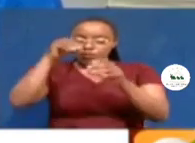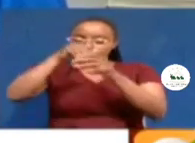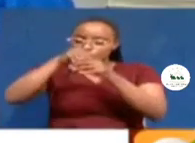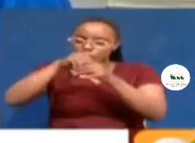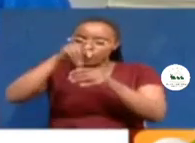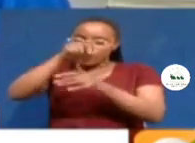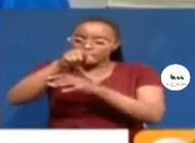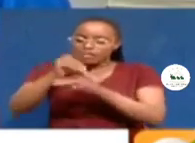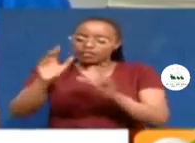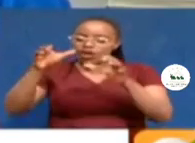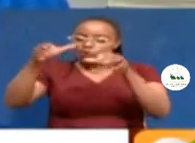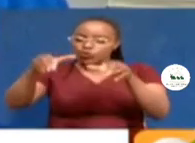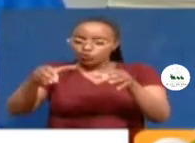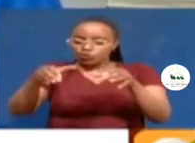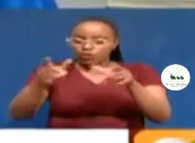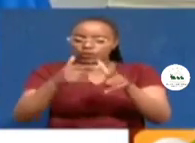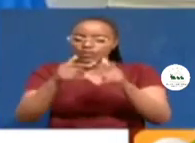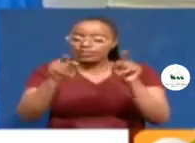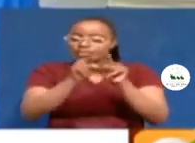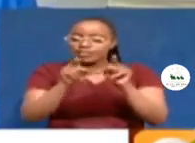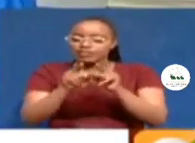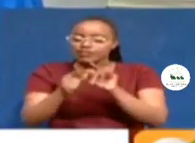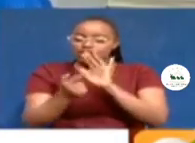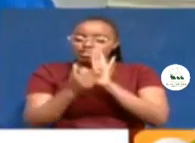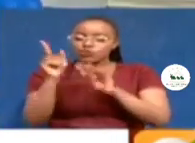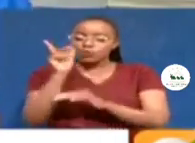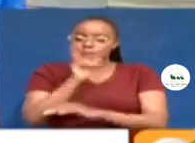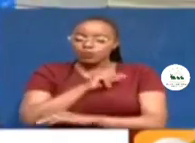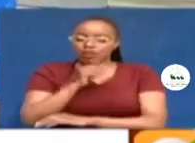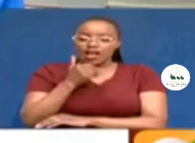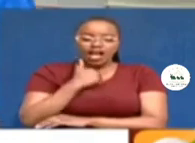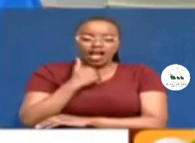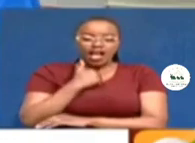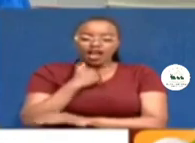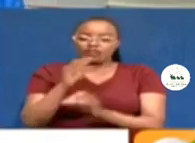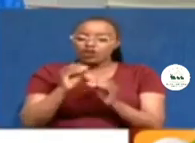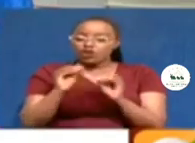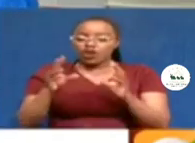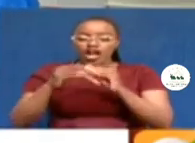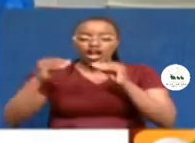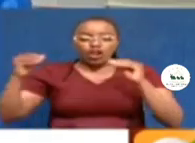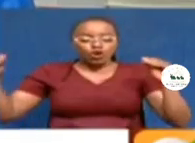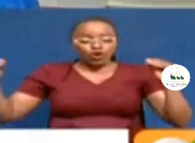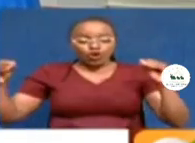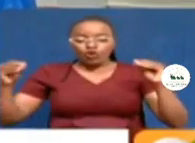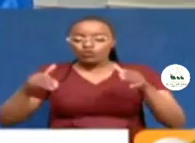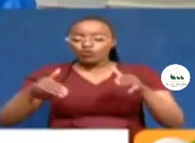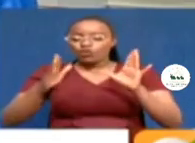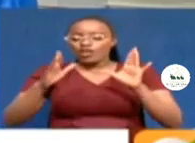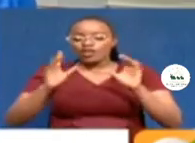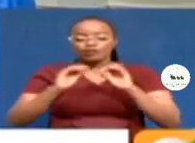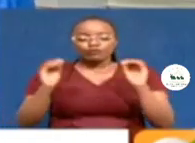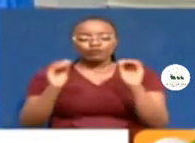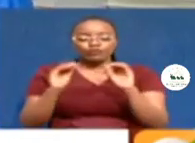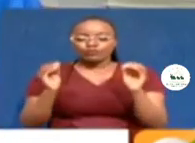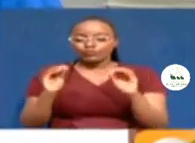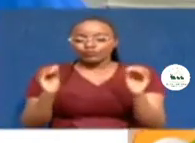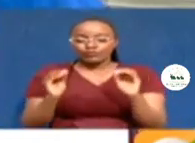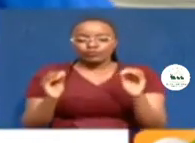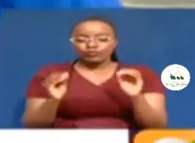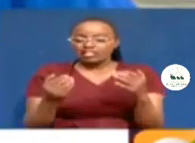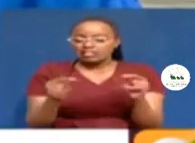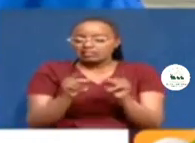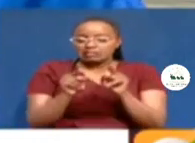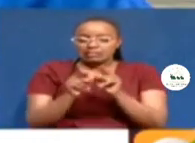own fraternity, it's an indication that he doesn't have such a long distance to run. Even